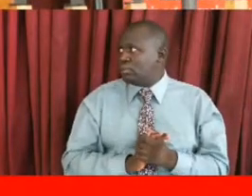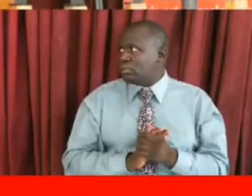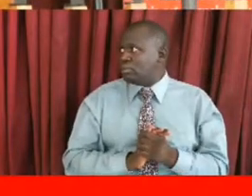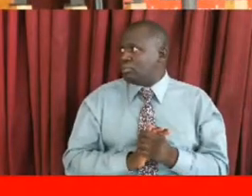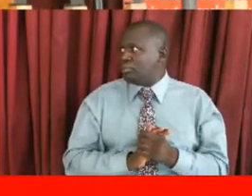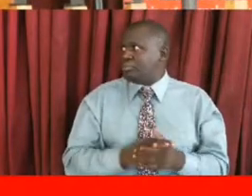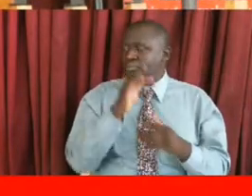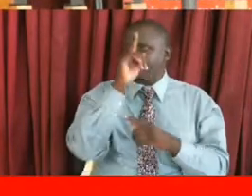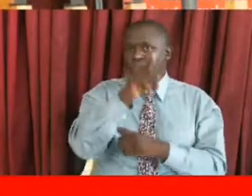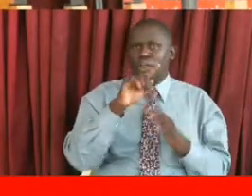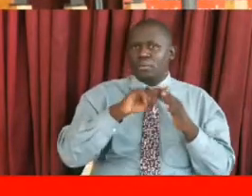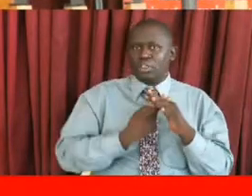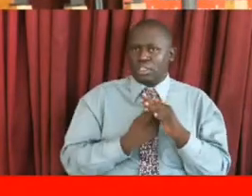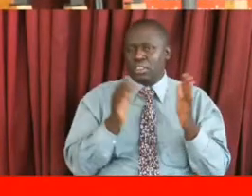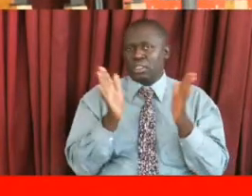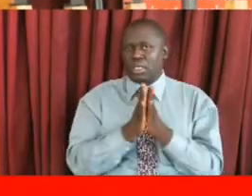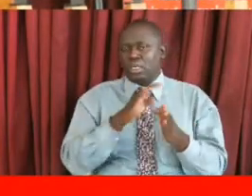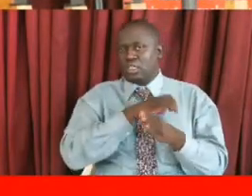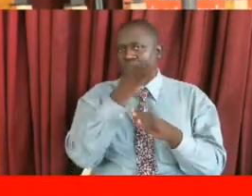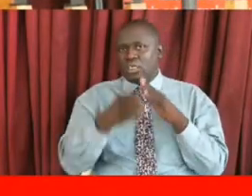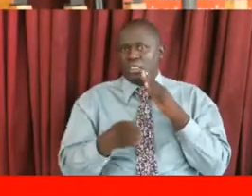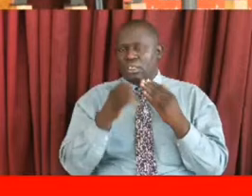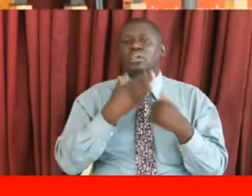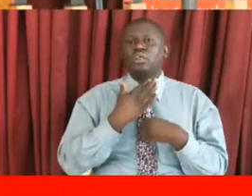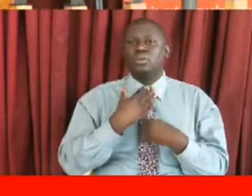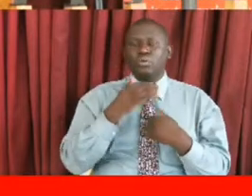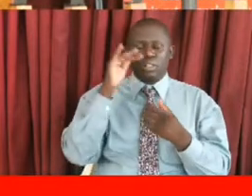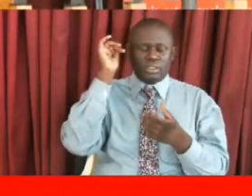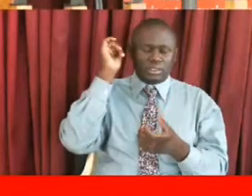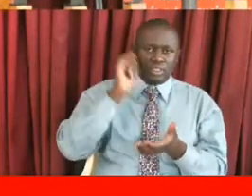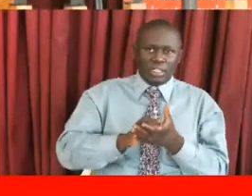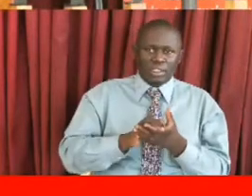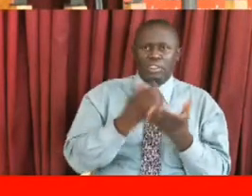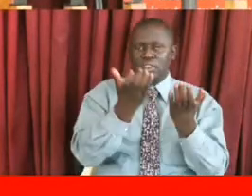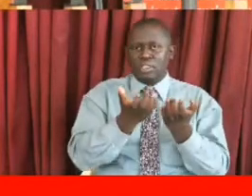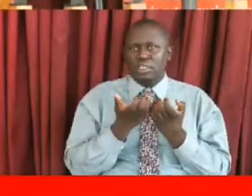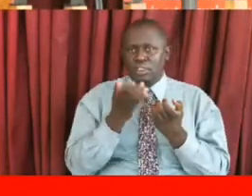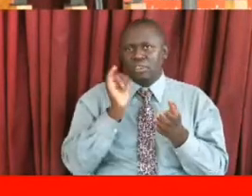and Omega make the noise he wants it he